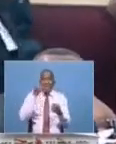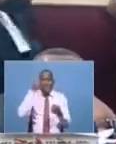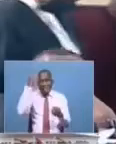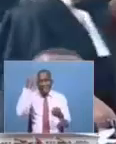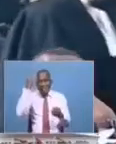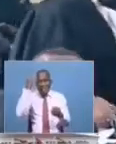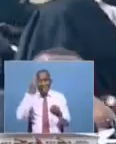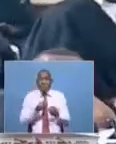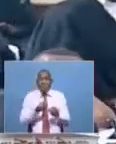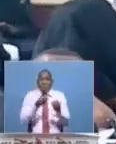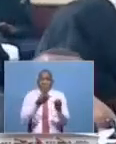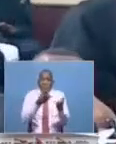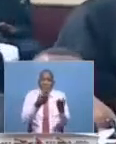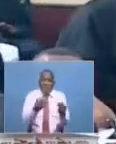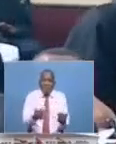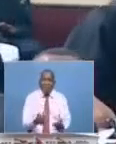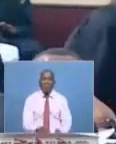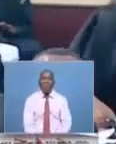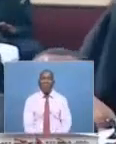is that